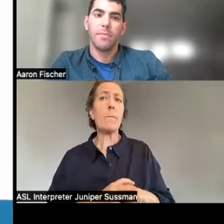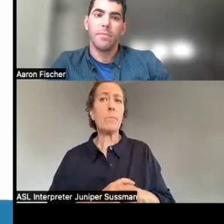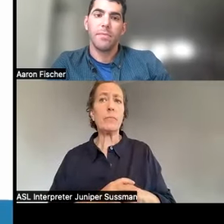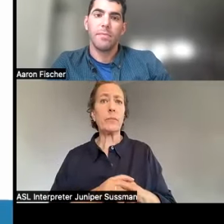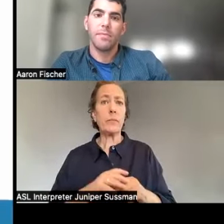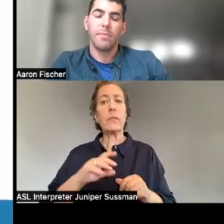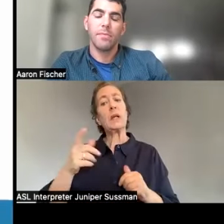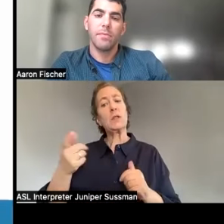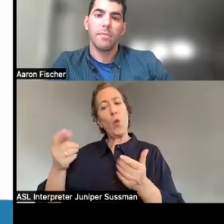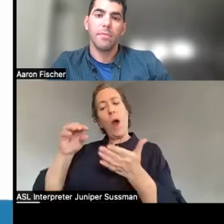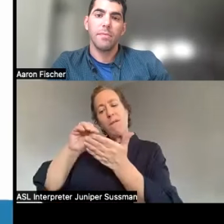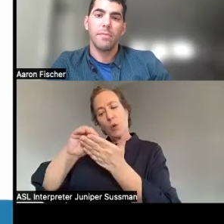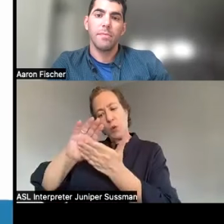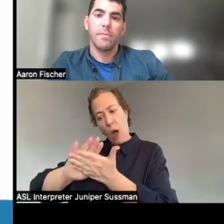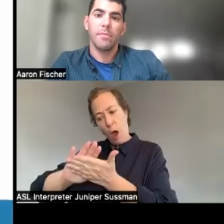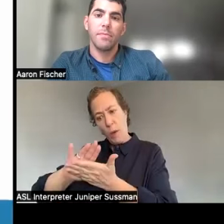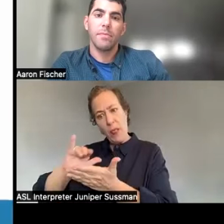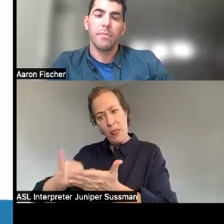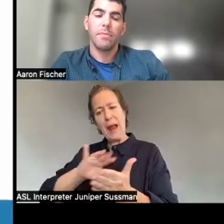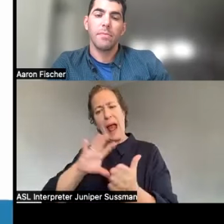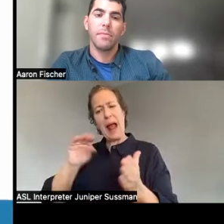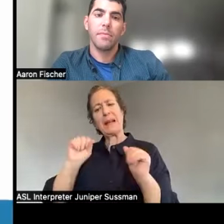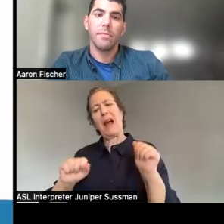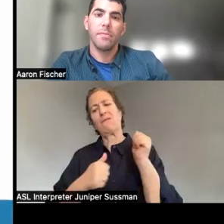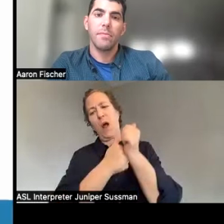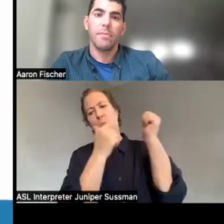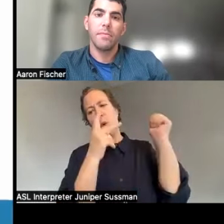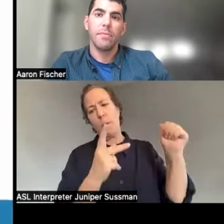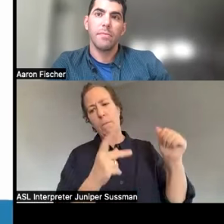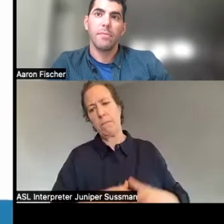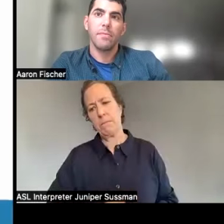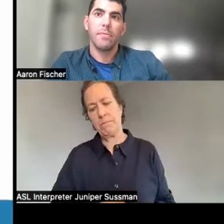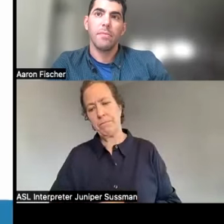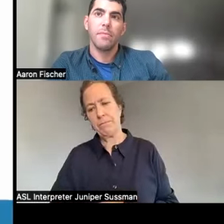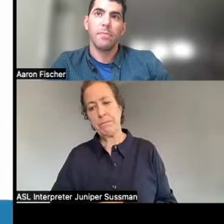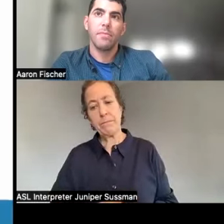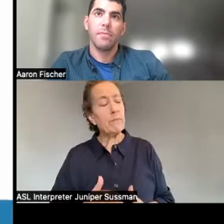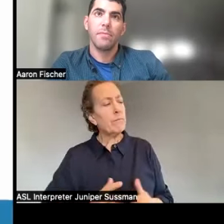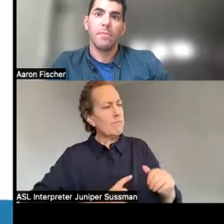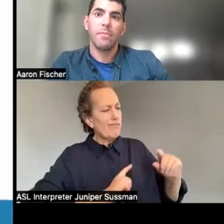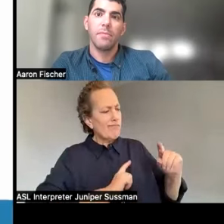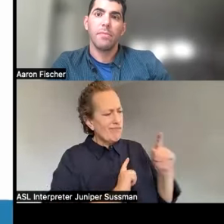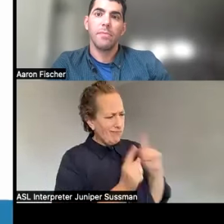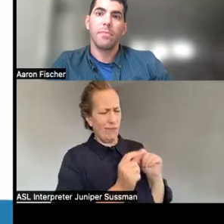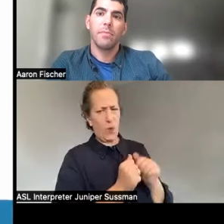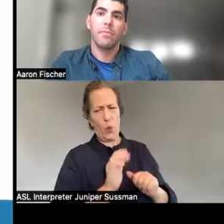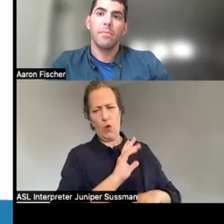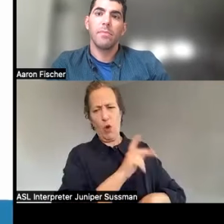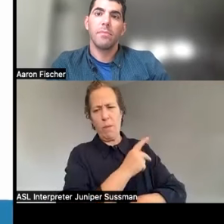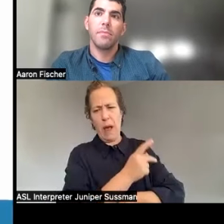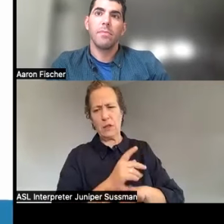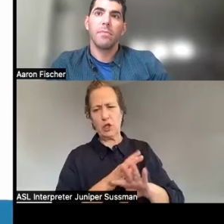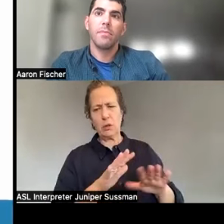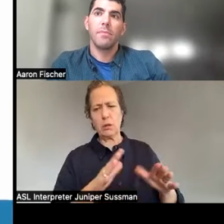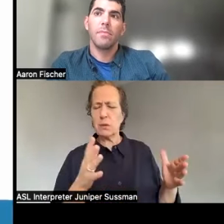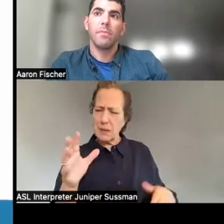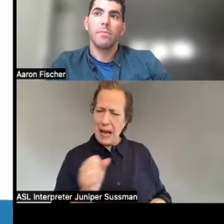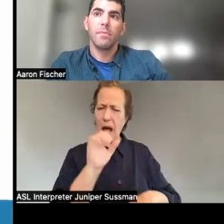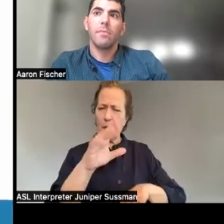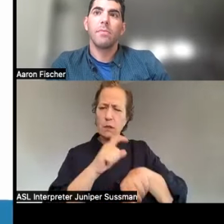and have follow-up on. Have a conversation with your patients. Really take the time to listen and to